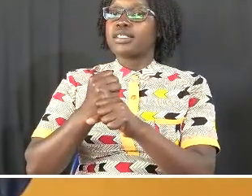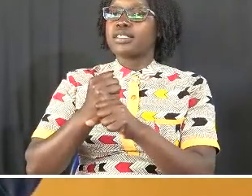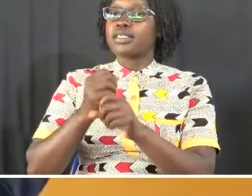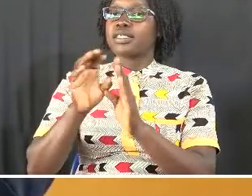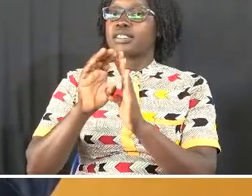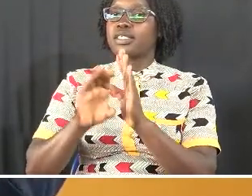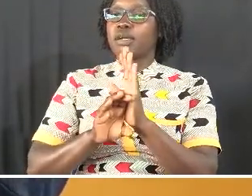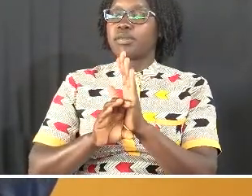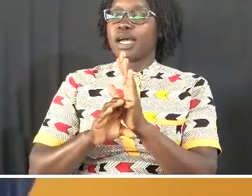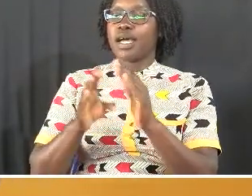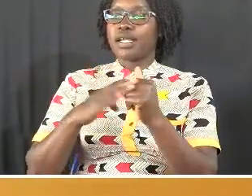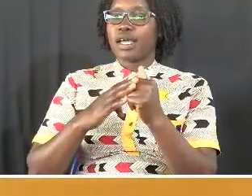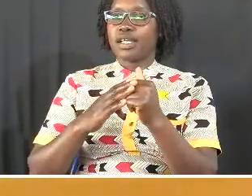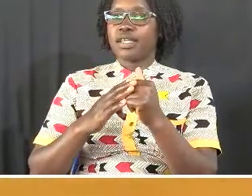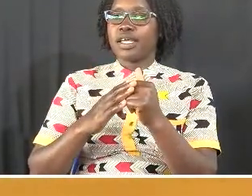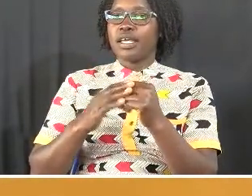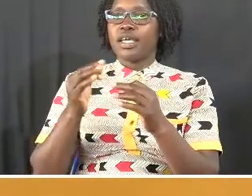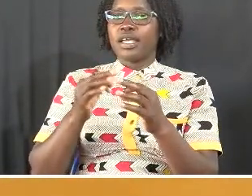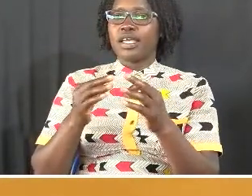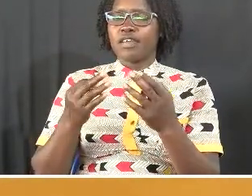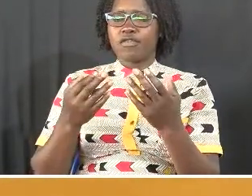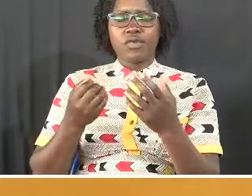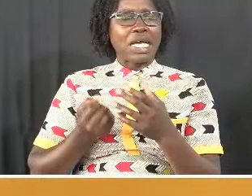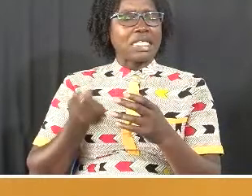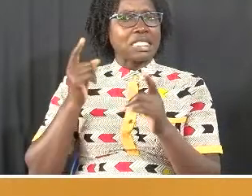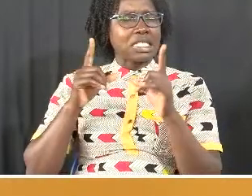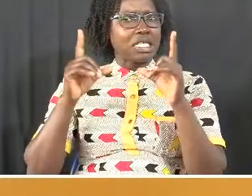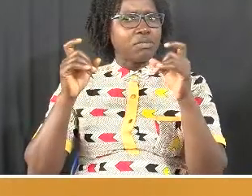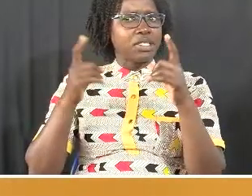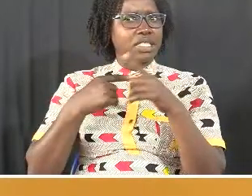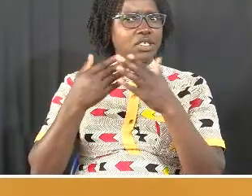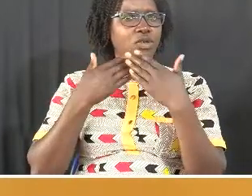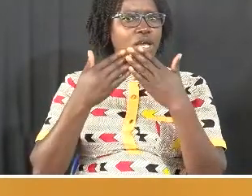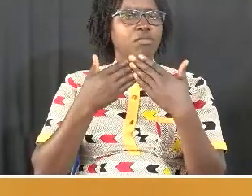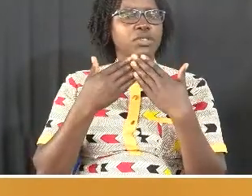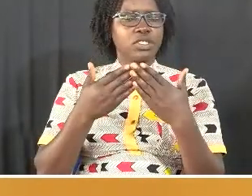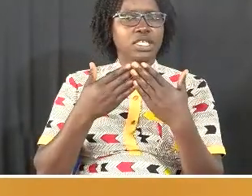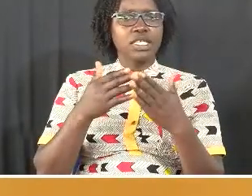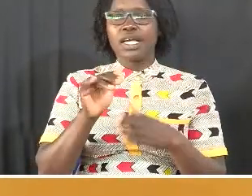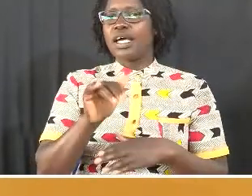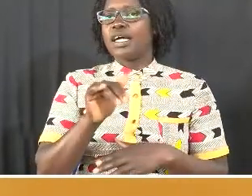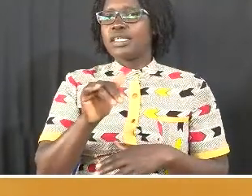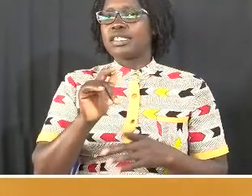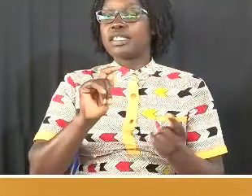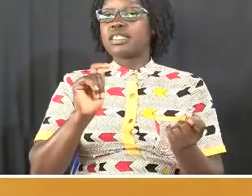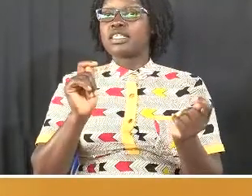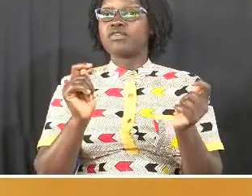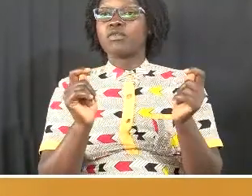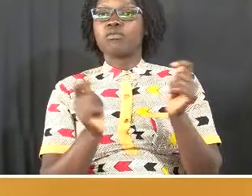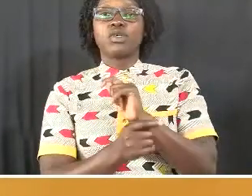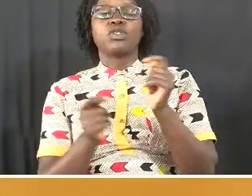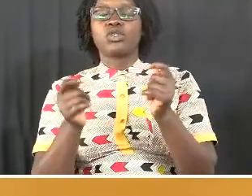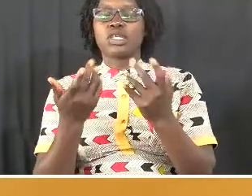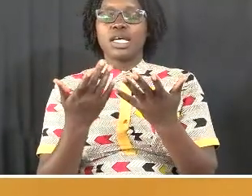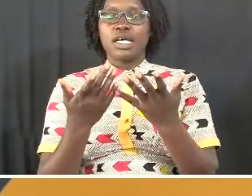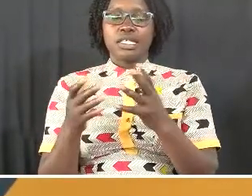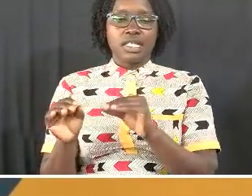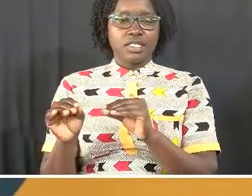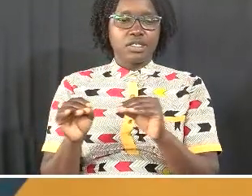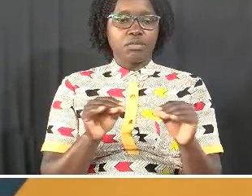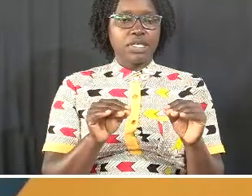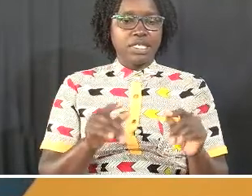like. And if you get this picture, you will appreciate the transformation that took place in his